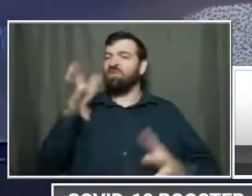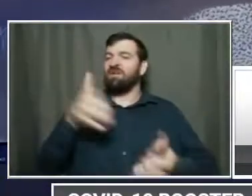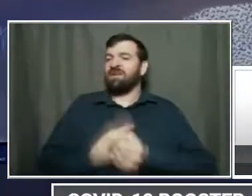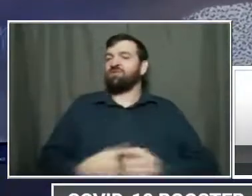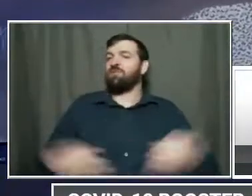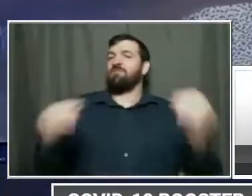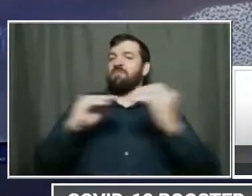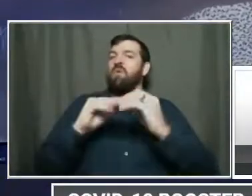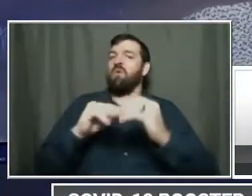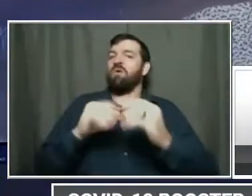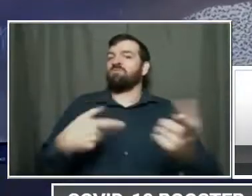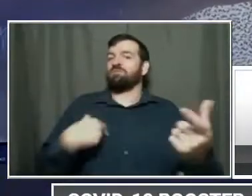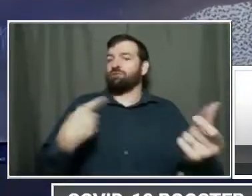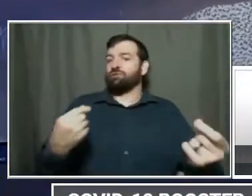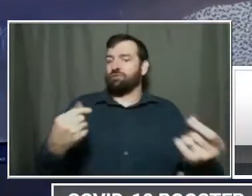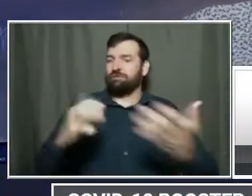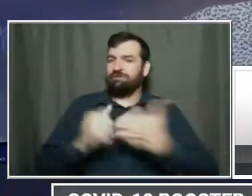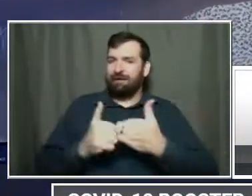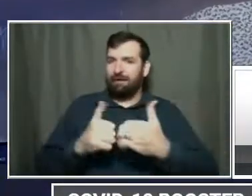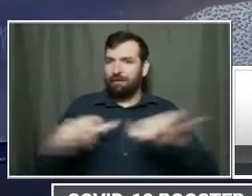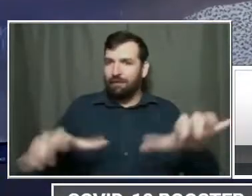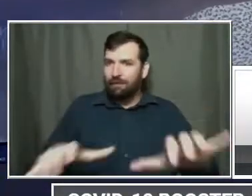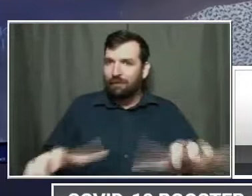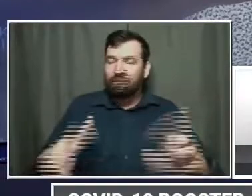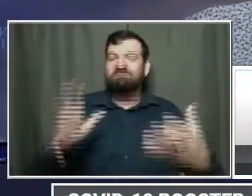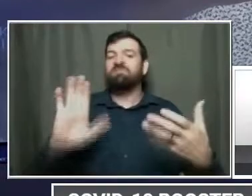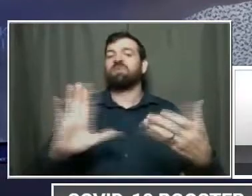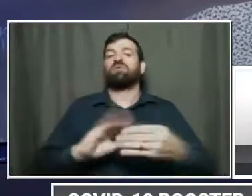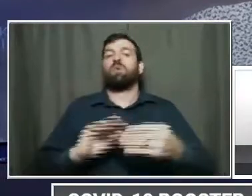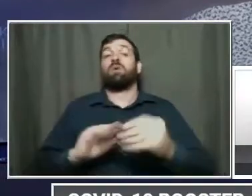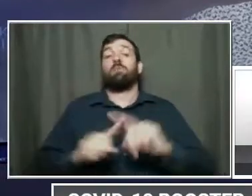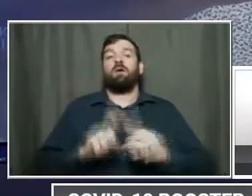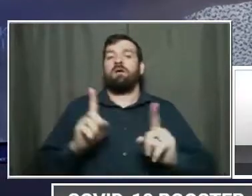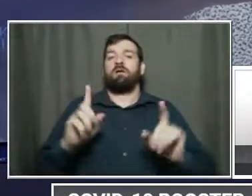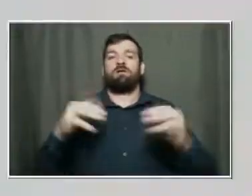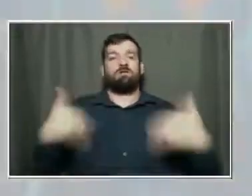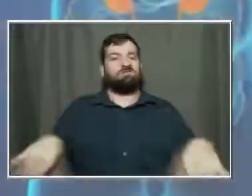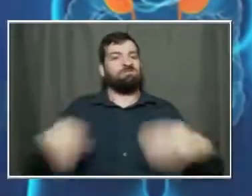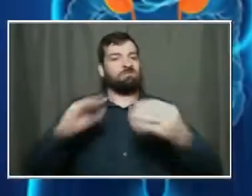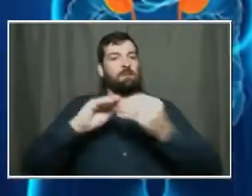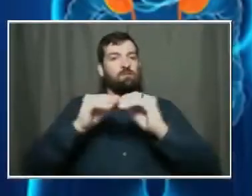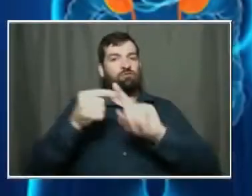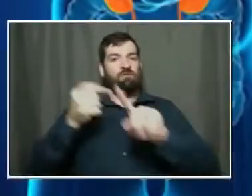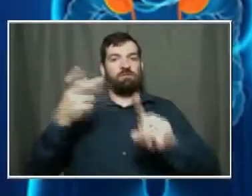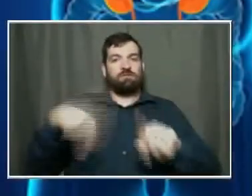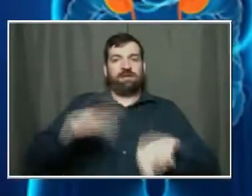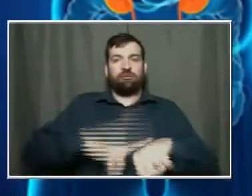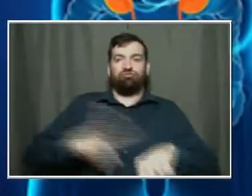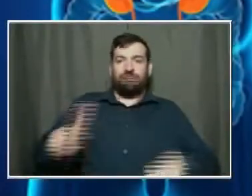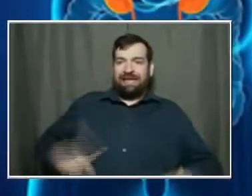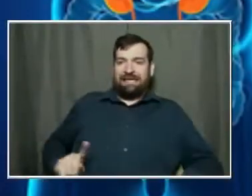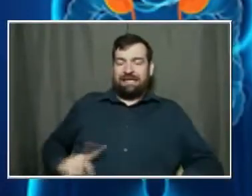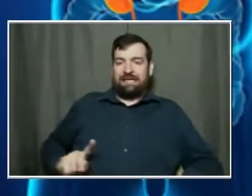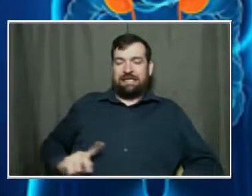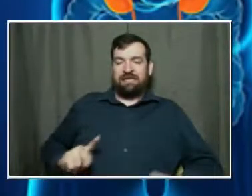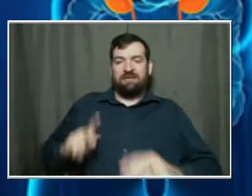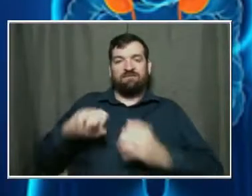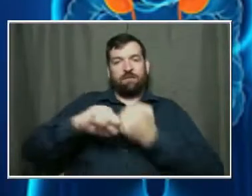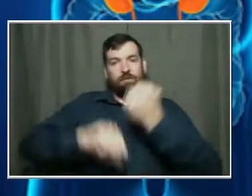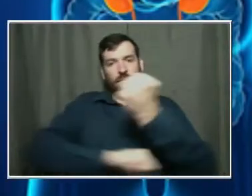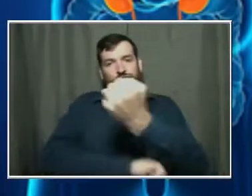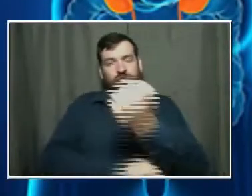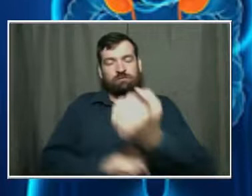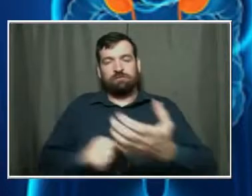up to and how you're doing, and a little bit more of your story. But numbers from the National Kidney Foundation kind of give us a better picture of the kidney